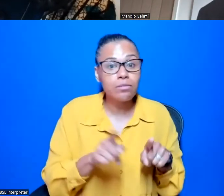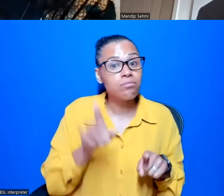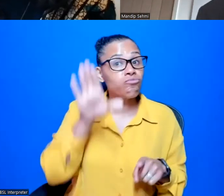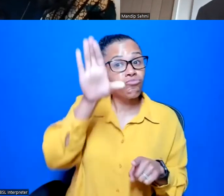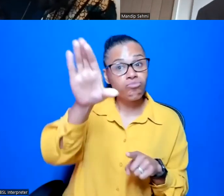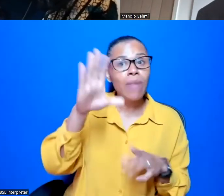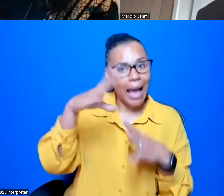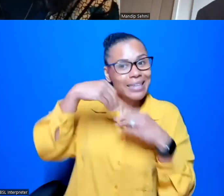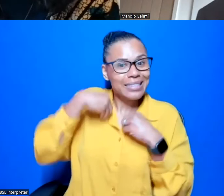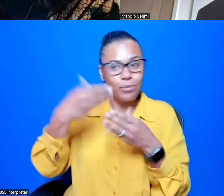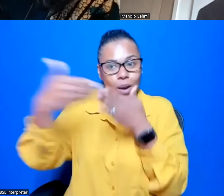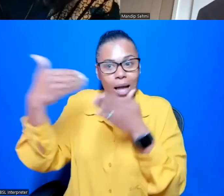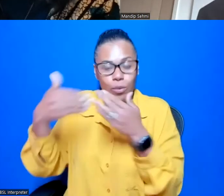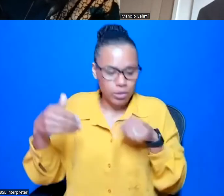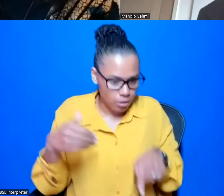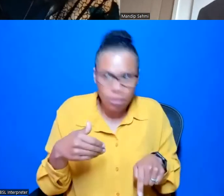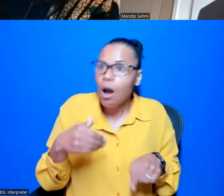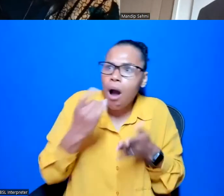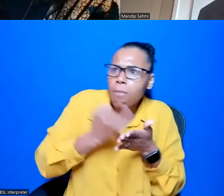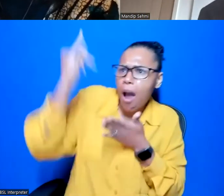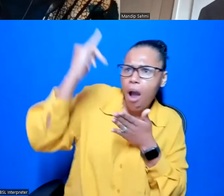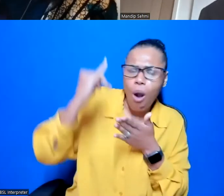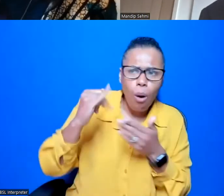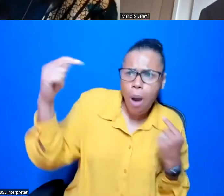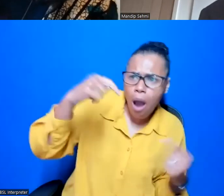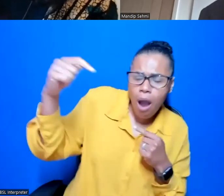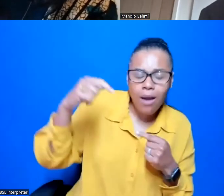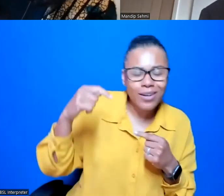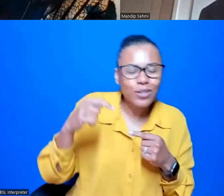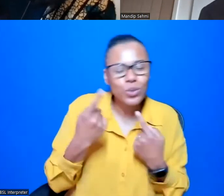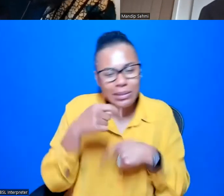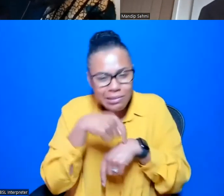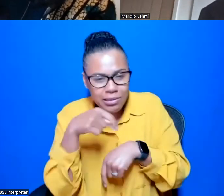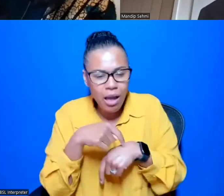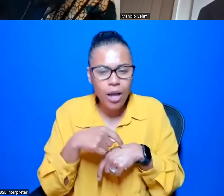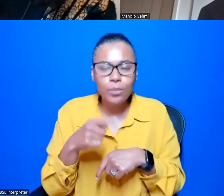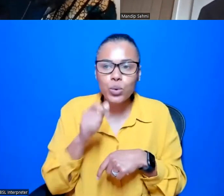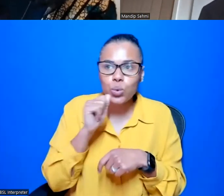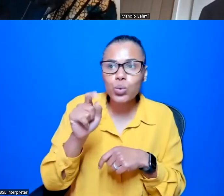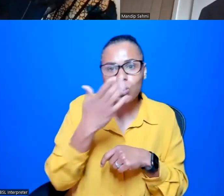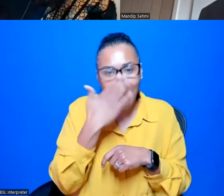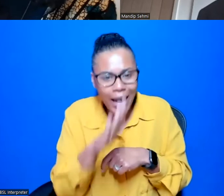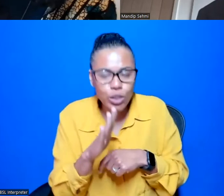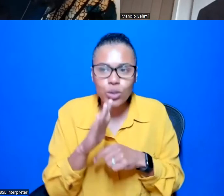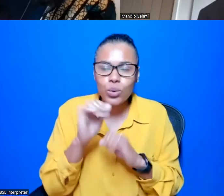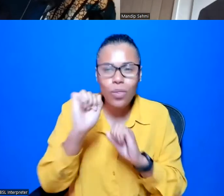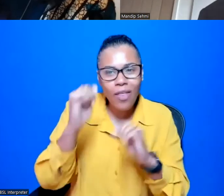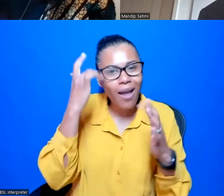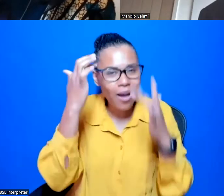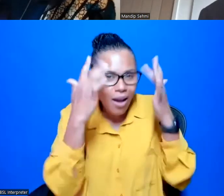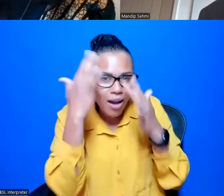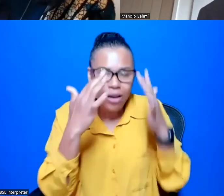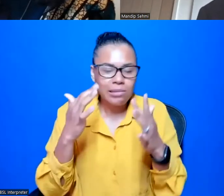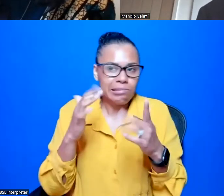another. And it's taken time to change those perceptions and those ideals of what you can and can't say